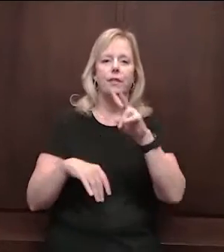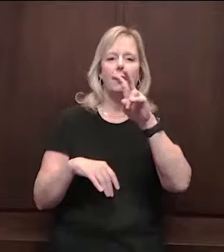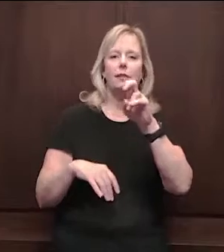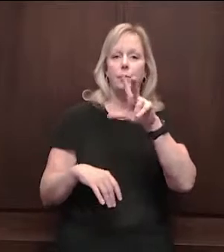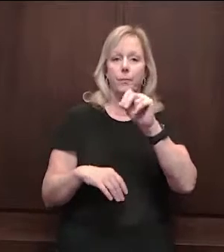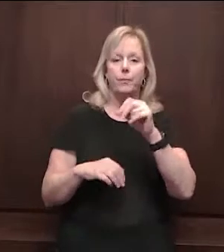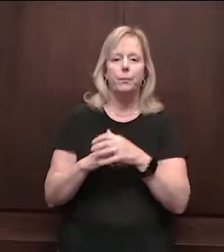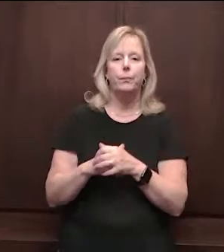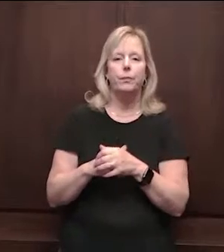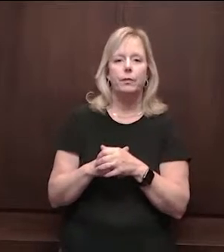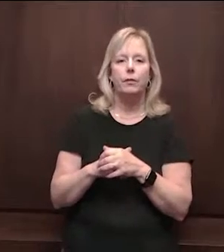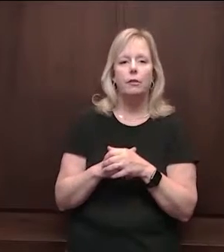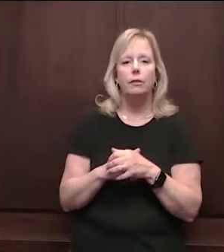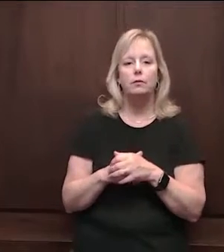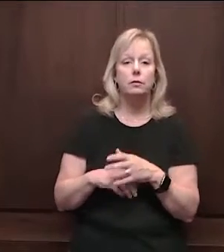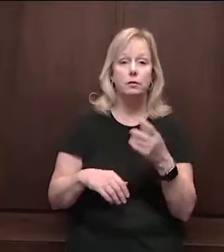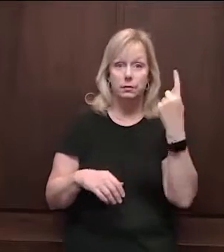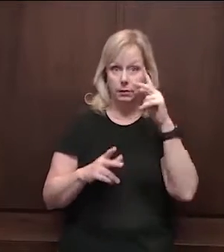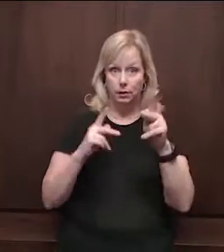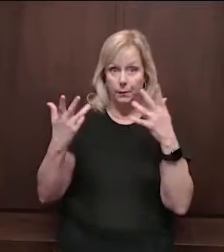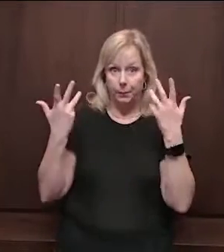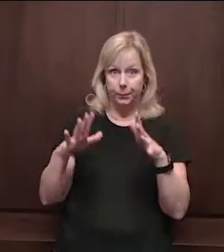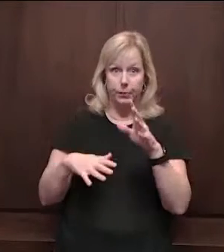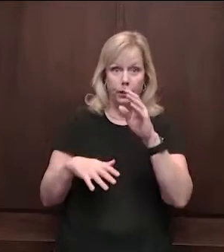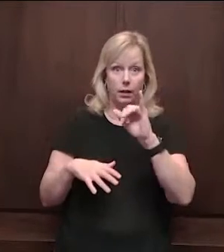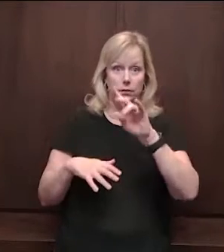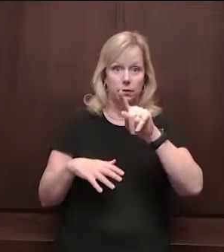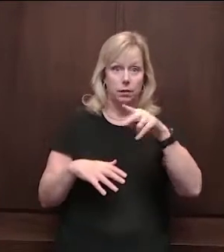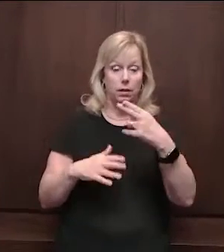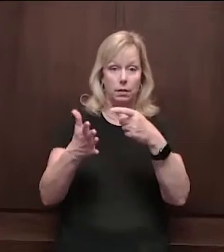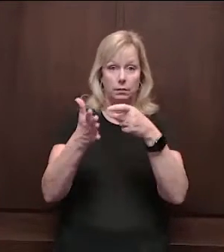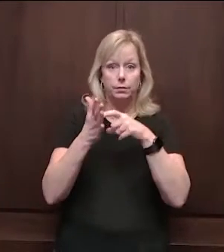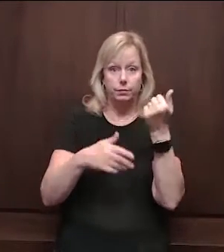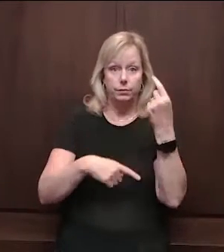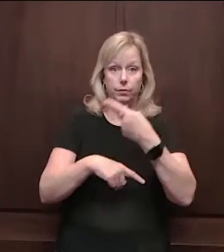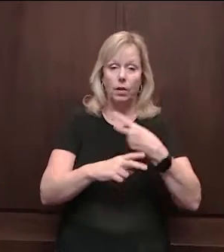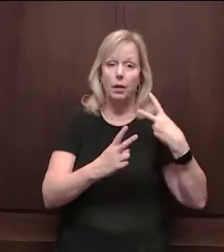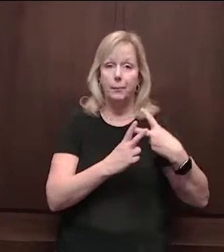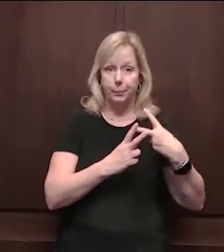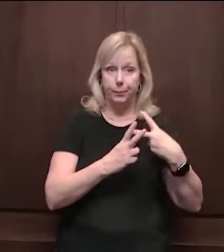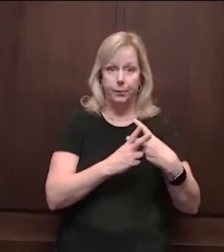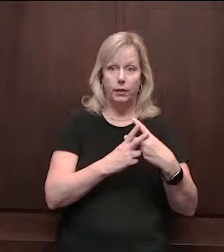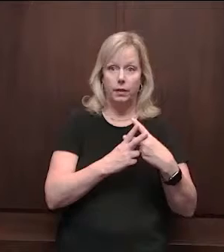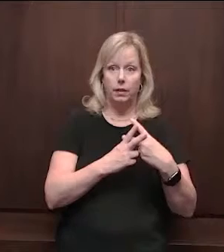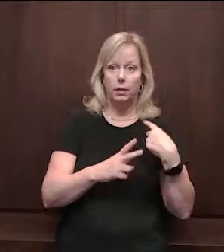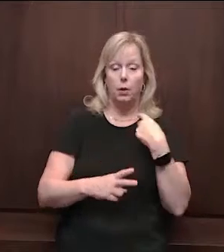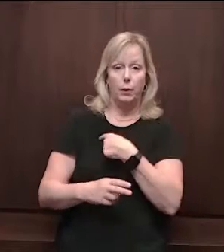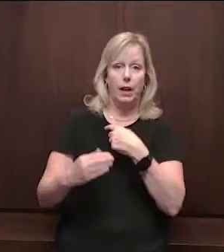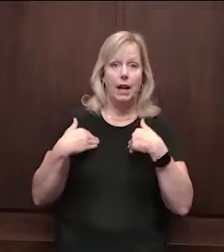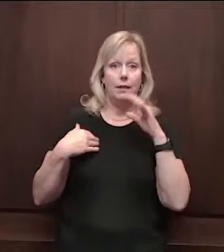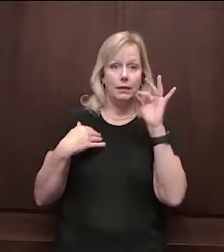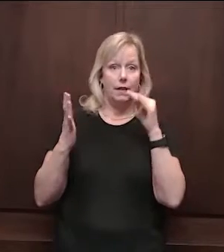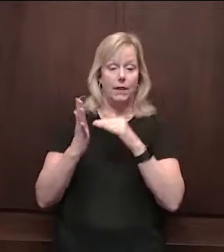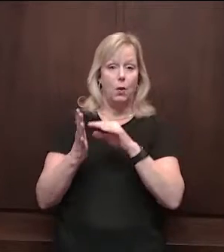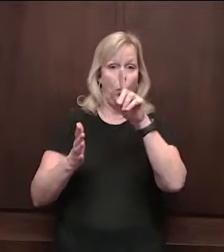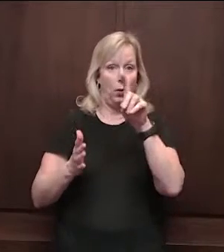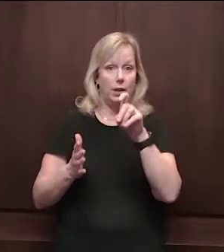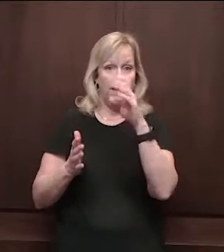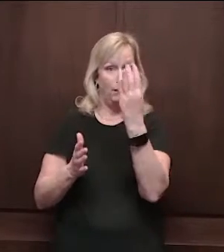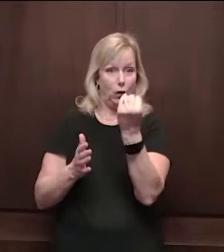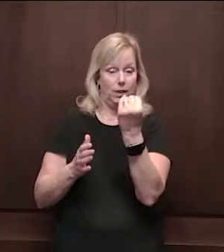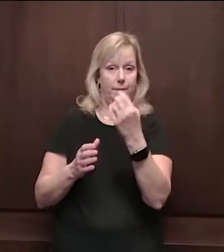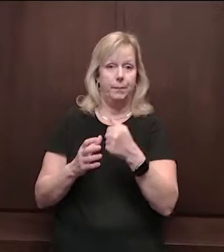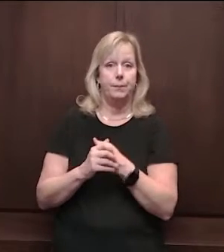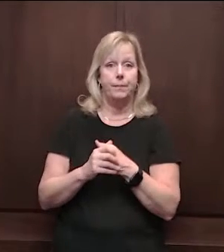230. For those who have completed the IDPH required 10-day isolation period, we are at